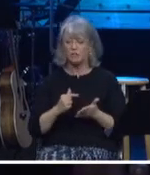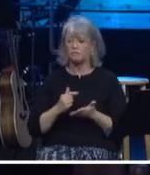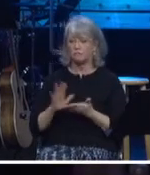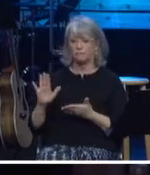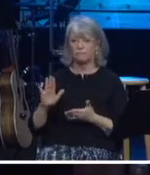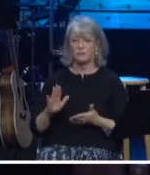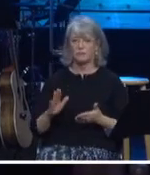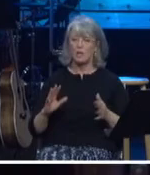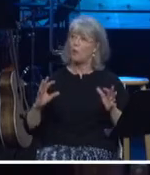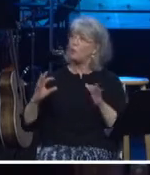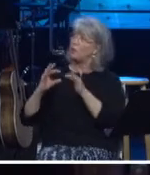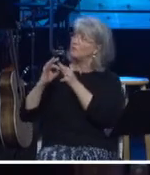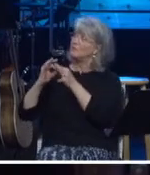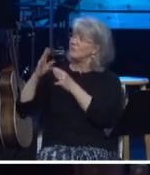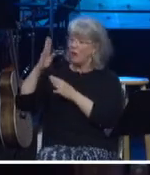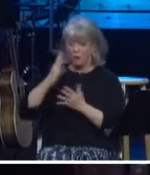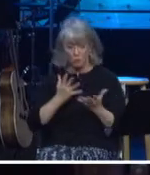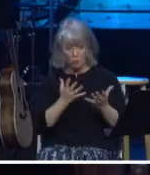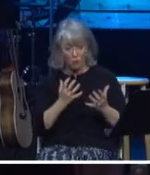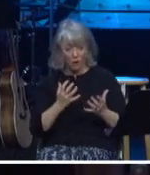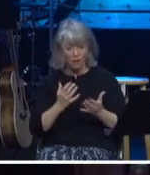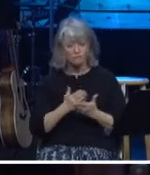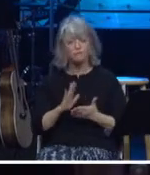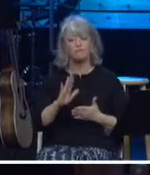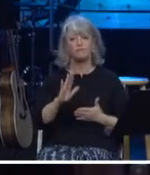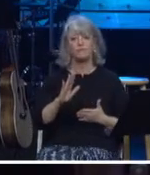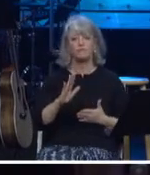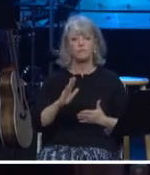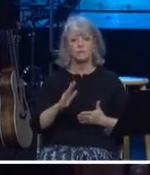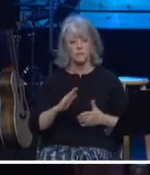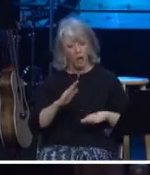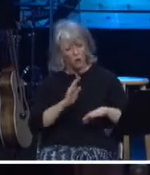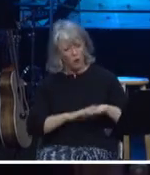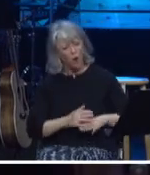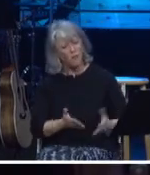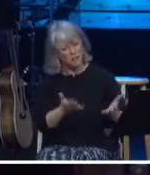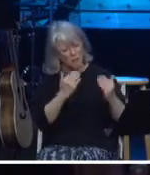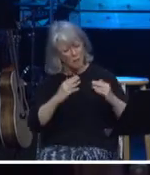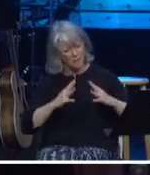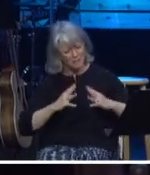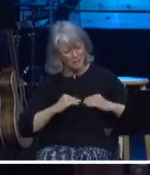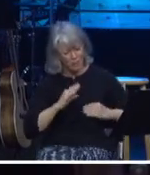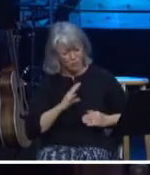Reconciliation with God is offered. The call goes out there, turn to Christ, come to Him.